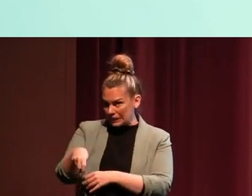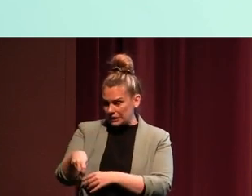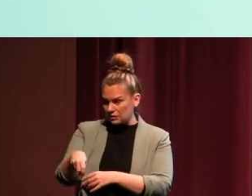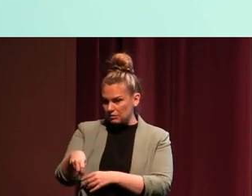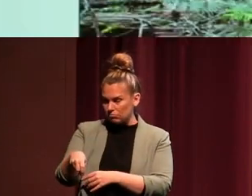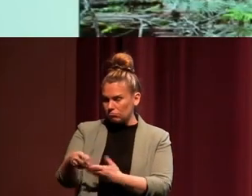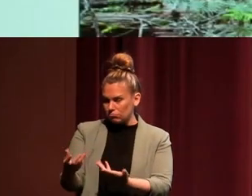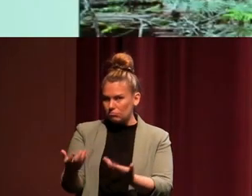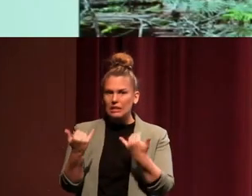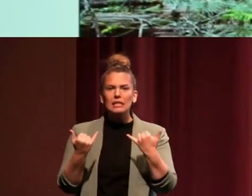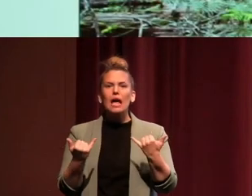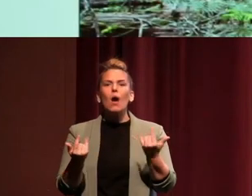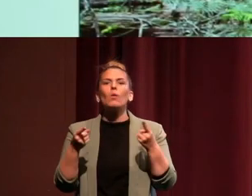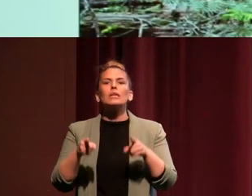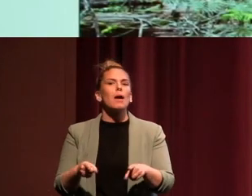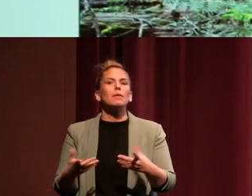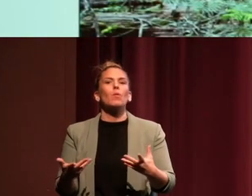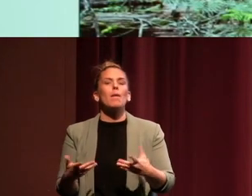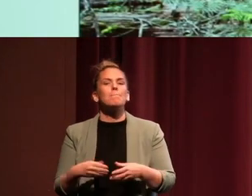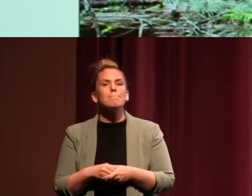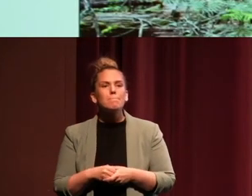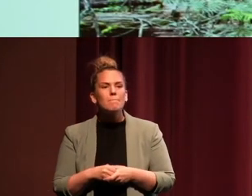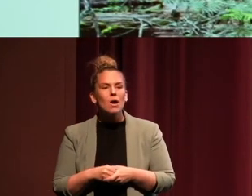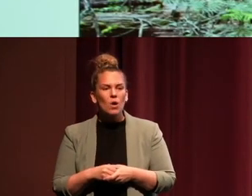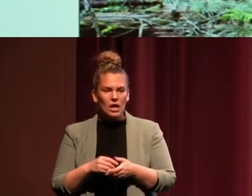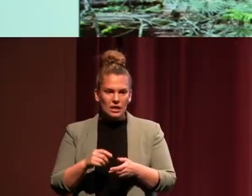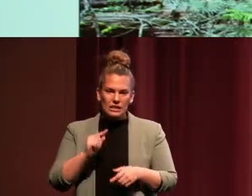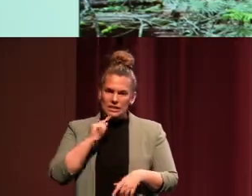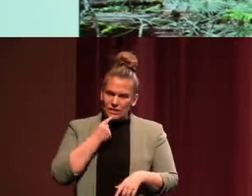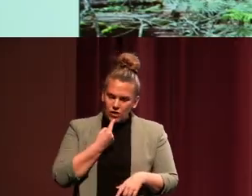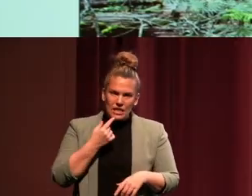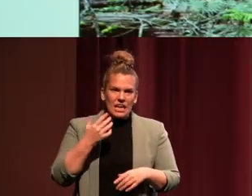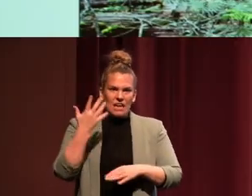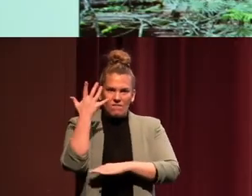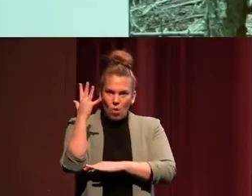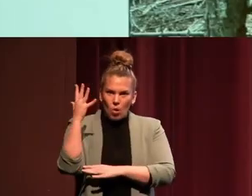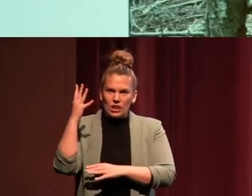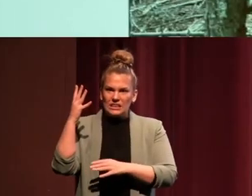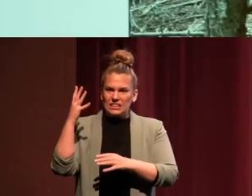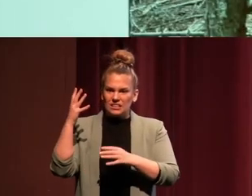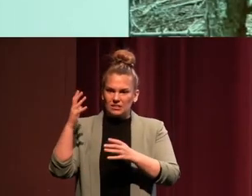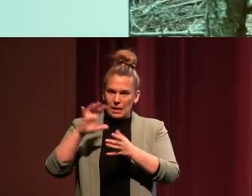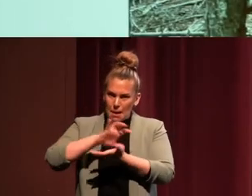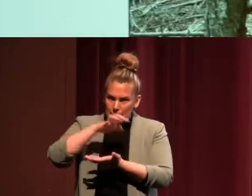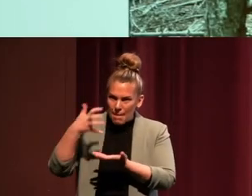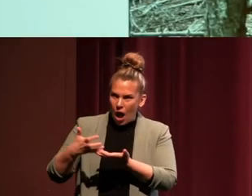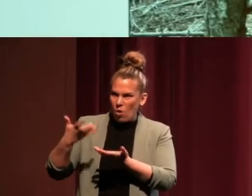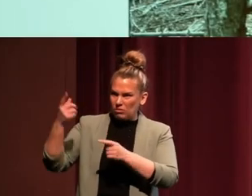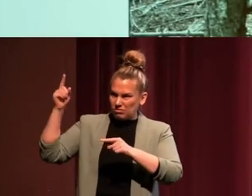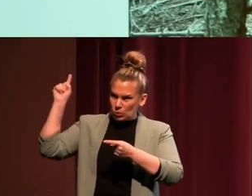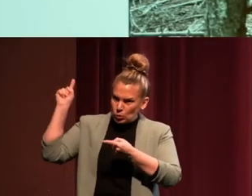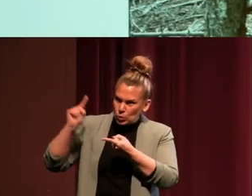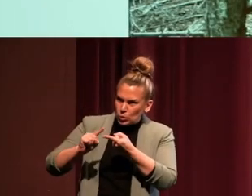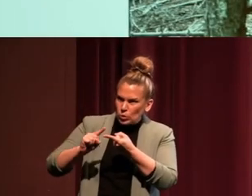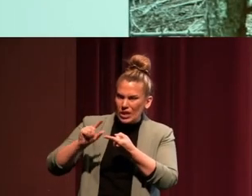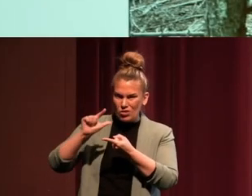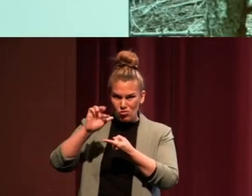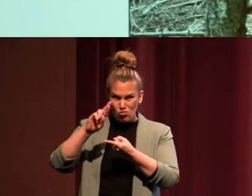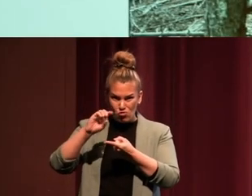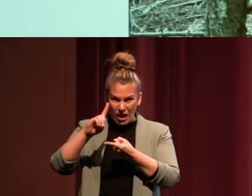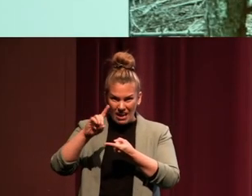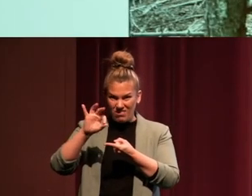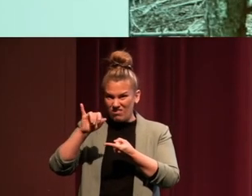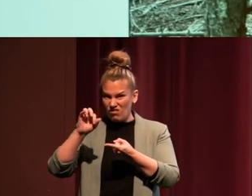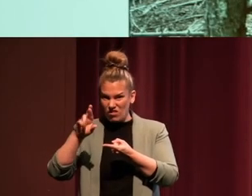What's happening now? Well, significant increases in forest density, particularly grand fir, as I said. These are all